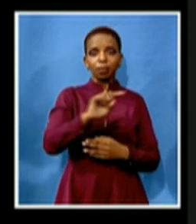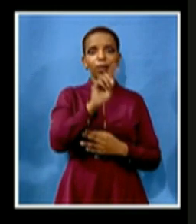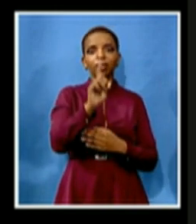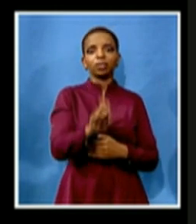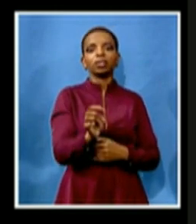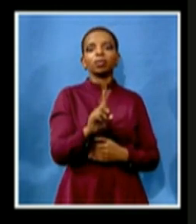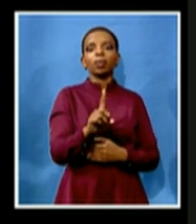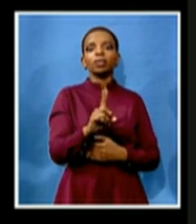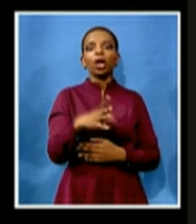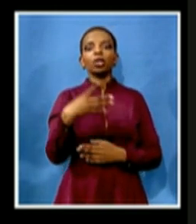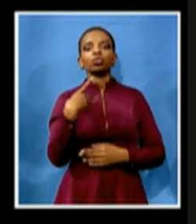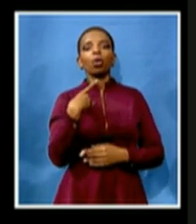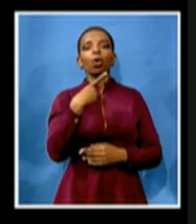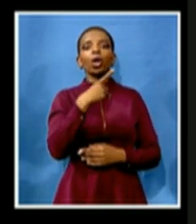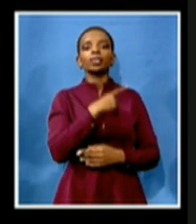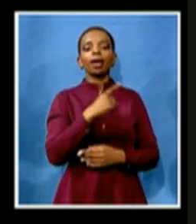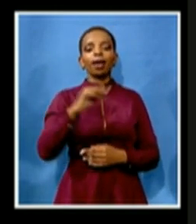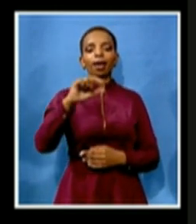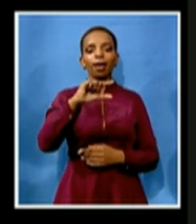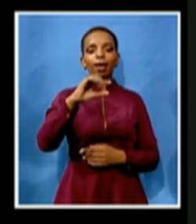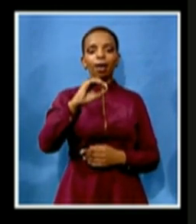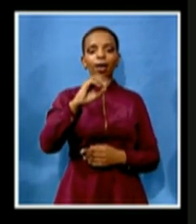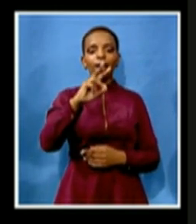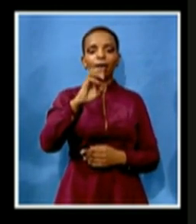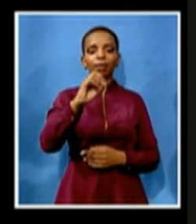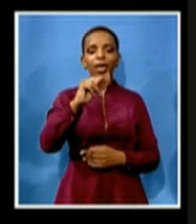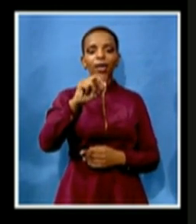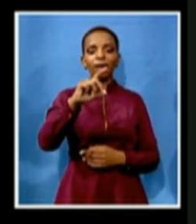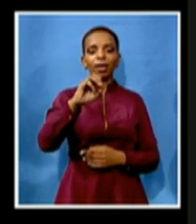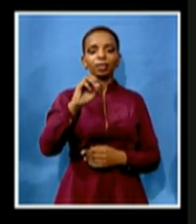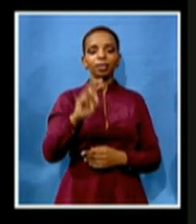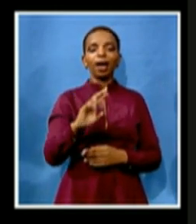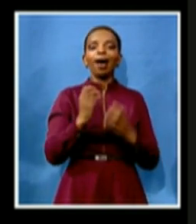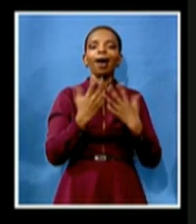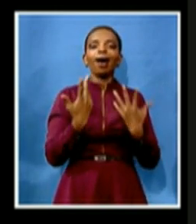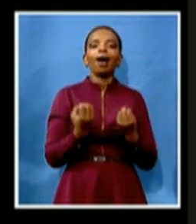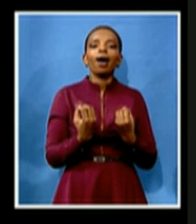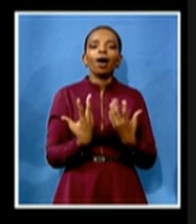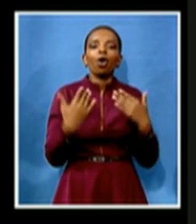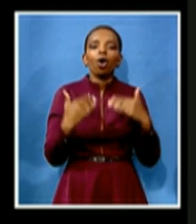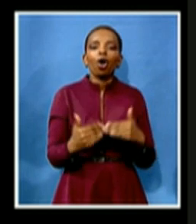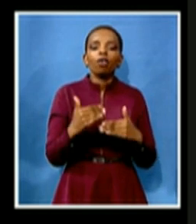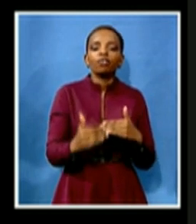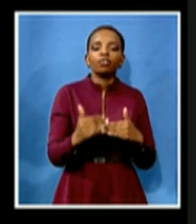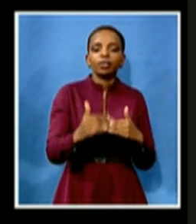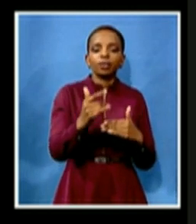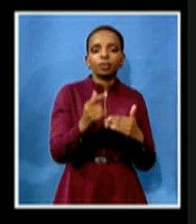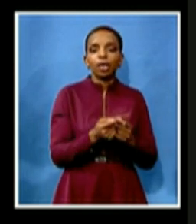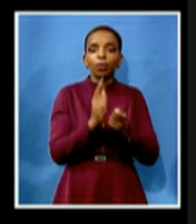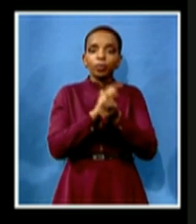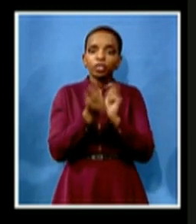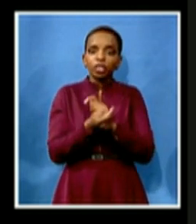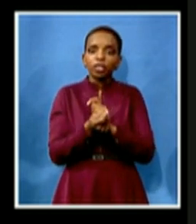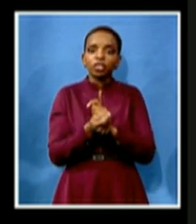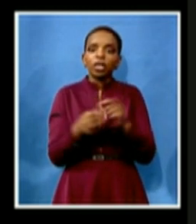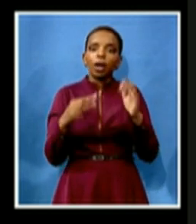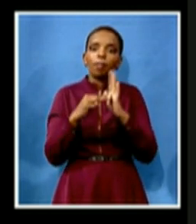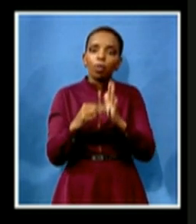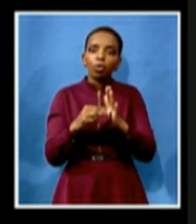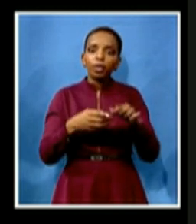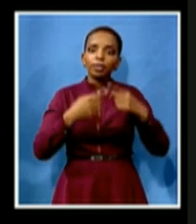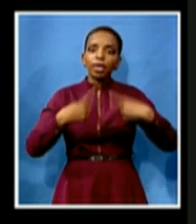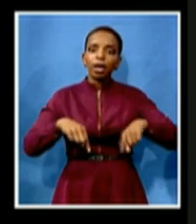see these, and how often do we have to change our models and so on? Well, I think we must just